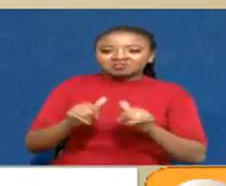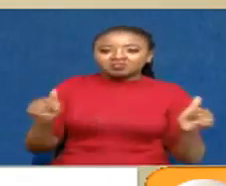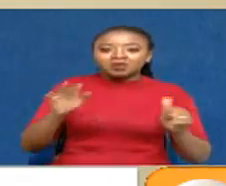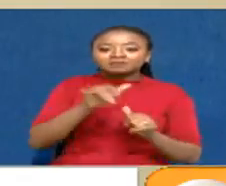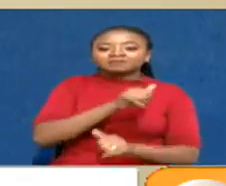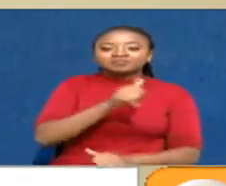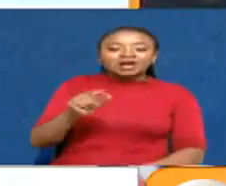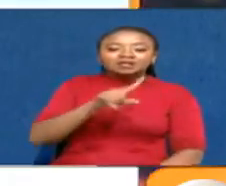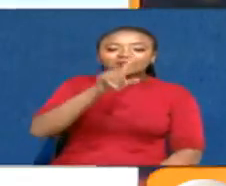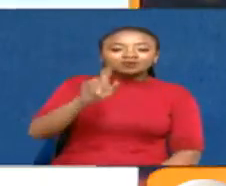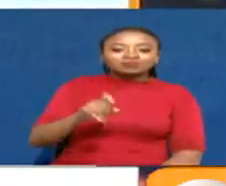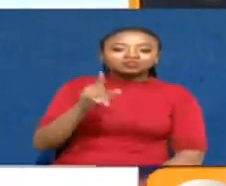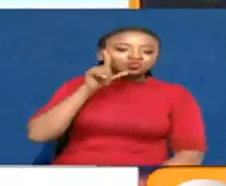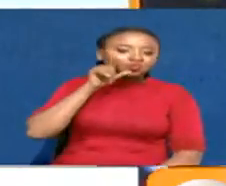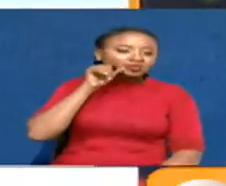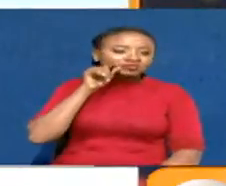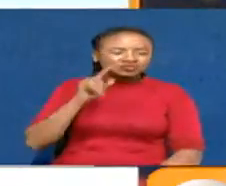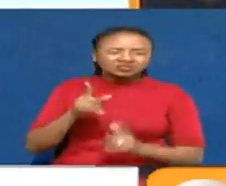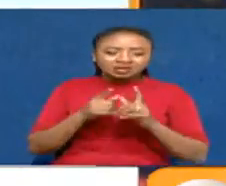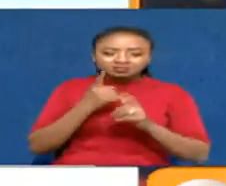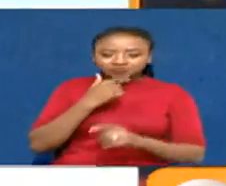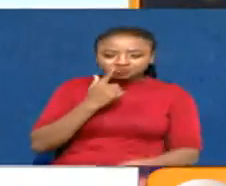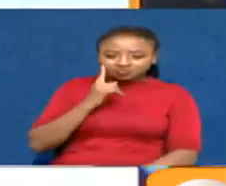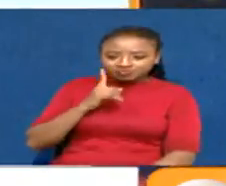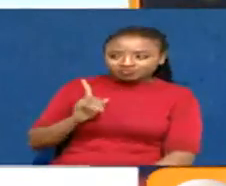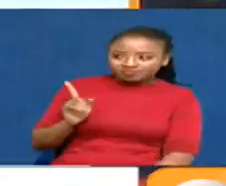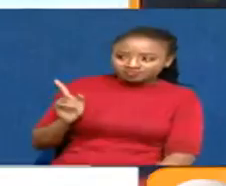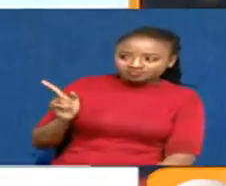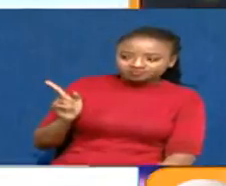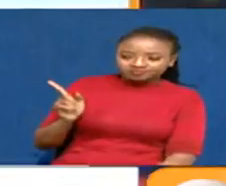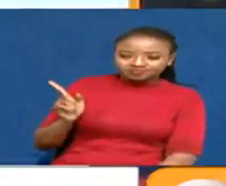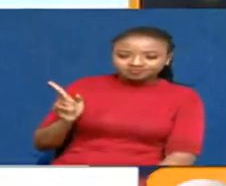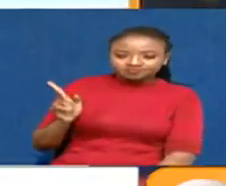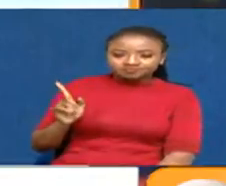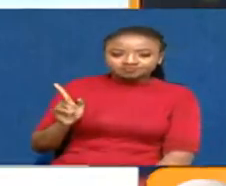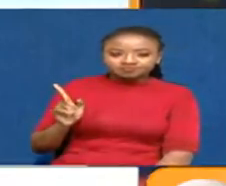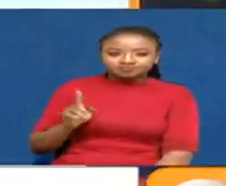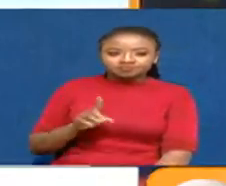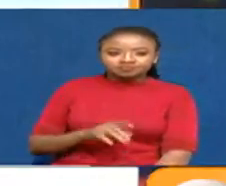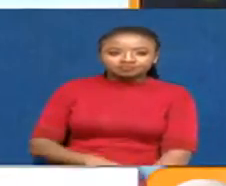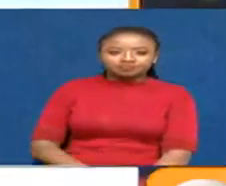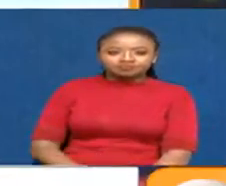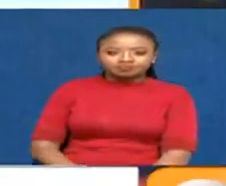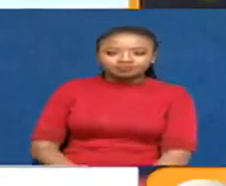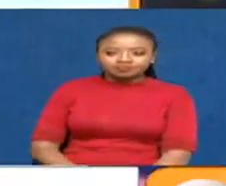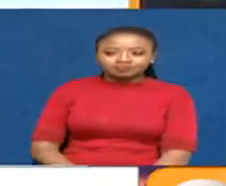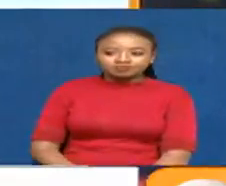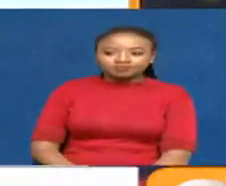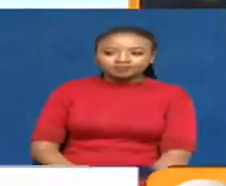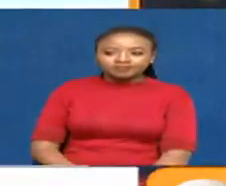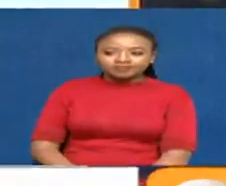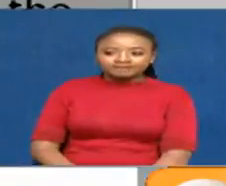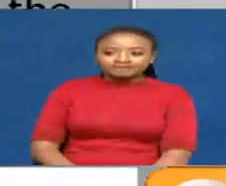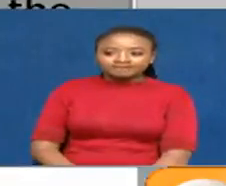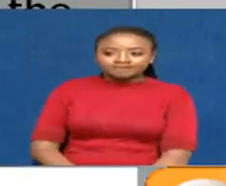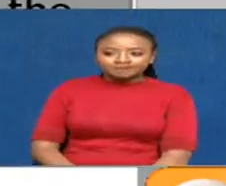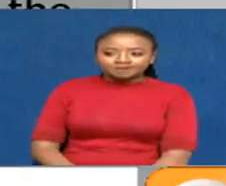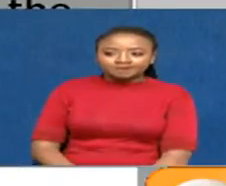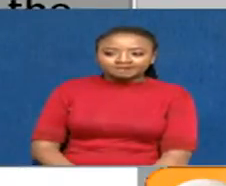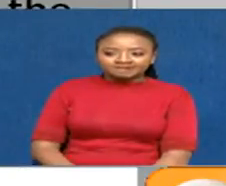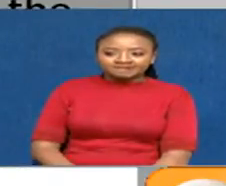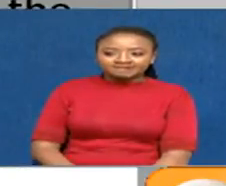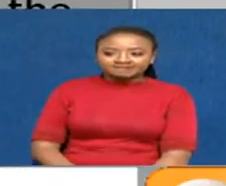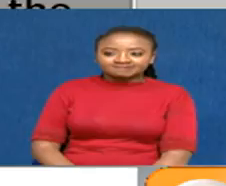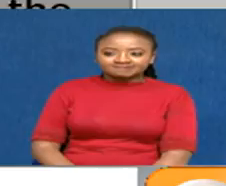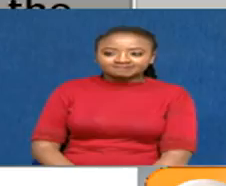Let's bring up the questions that are there on Twitter before we get back to the video questions. I see Devi Simba here. Let's bring that up. He says, I threatened to